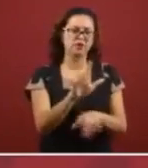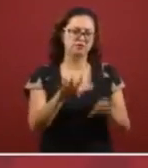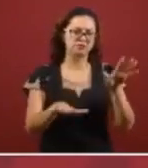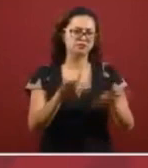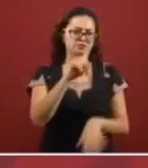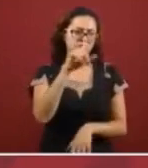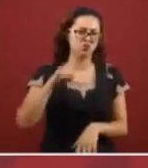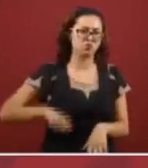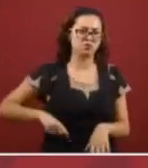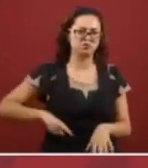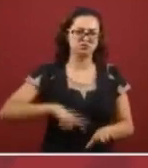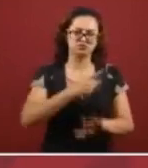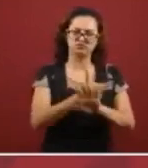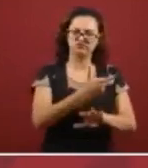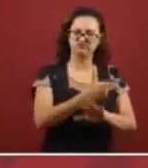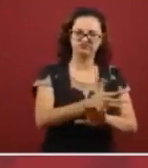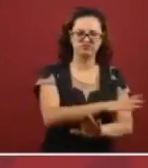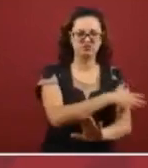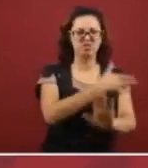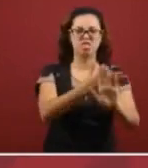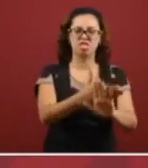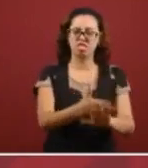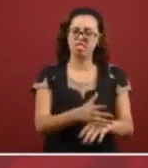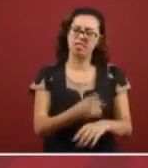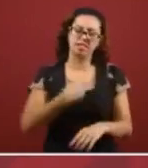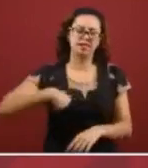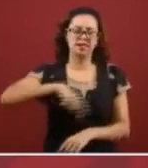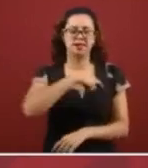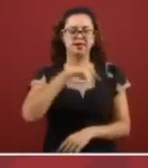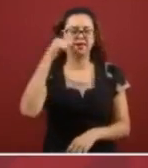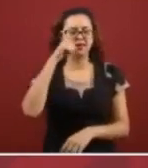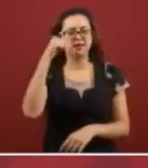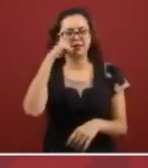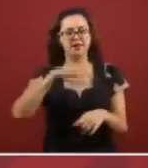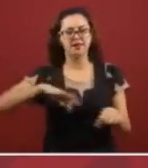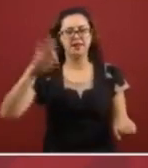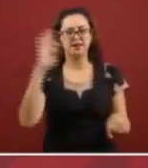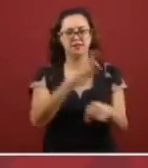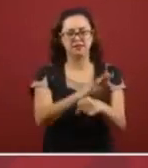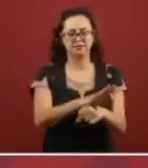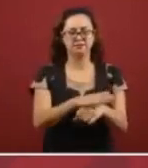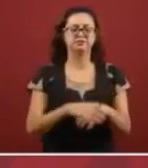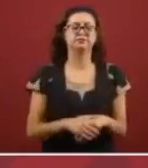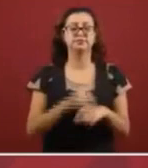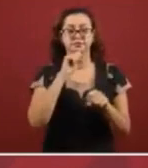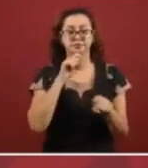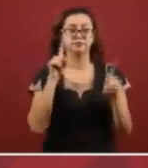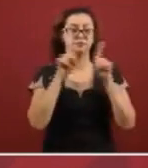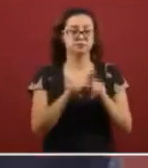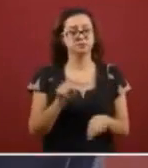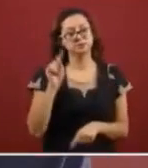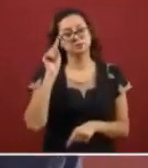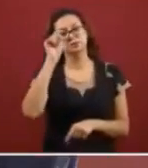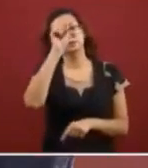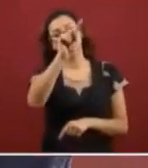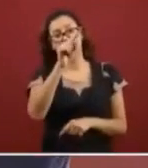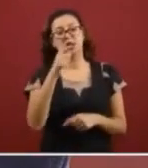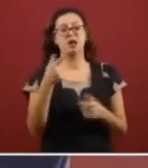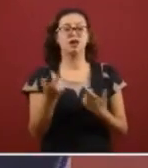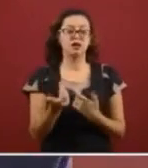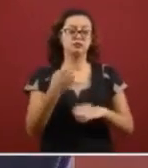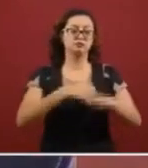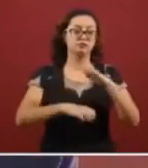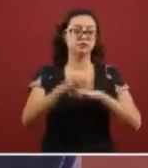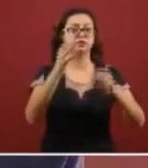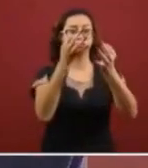of the government from the United States. We'll always protect them. We will strengthen the consulates,